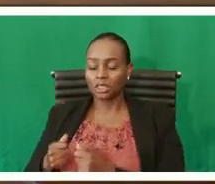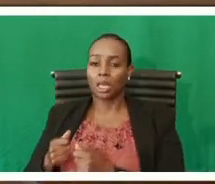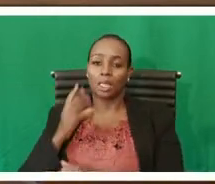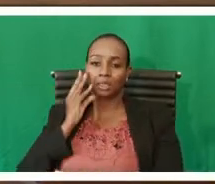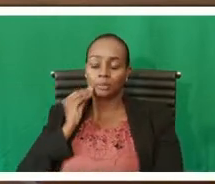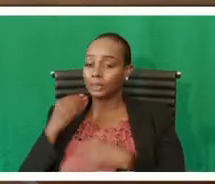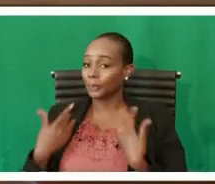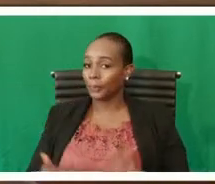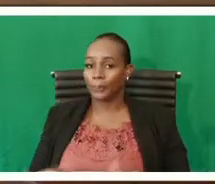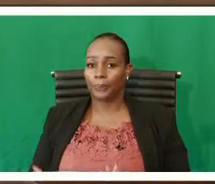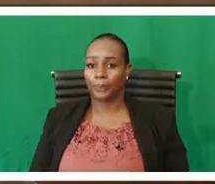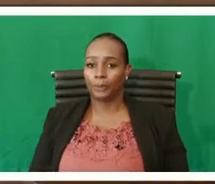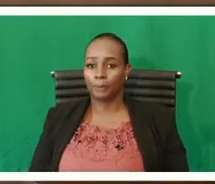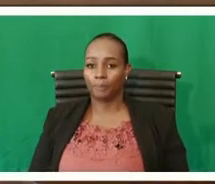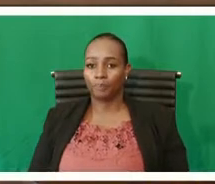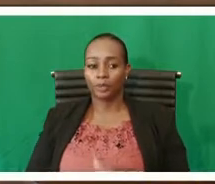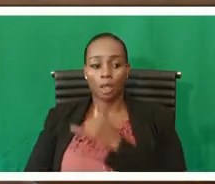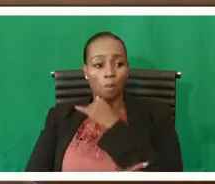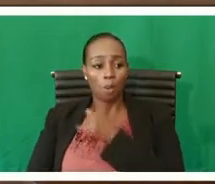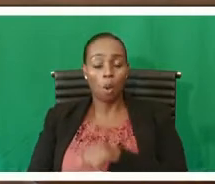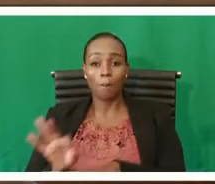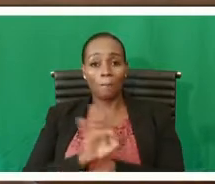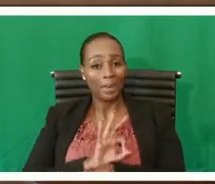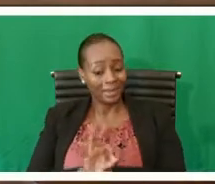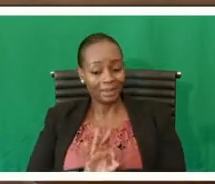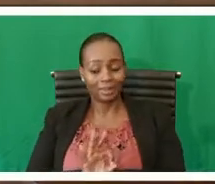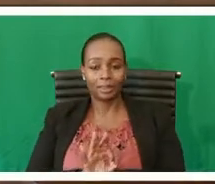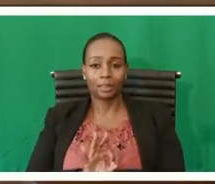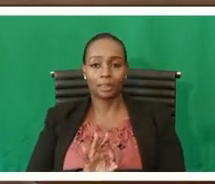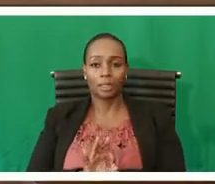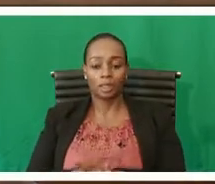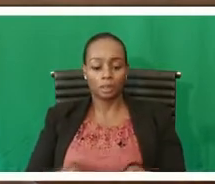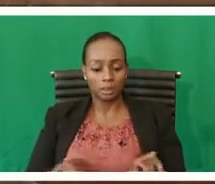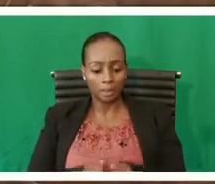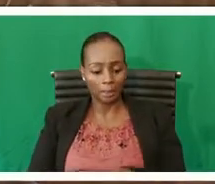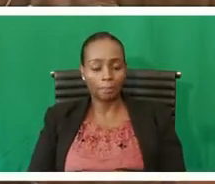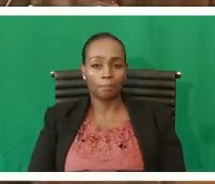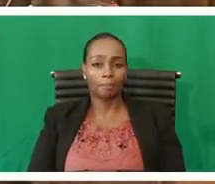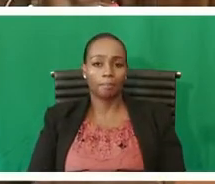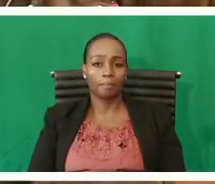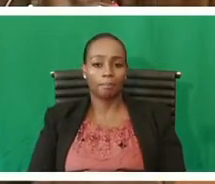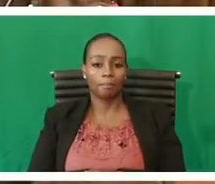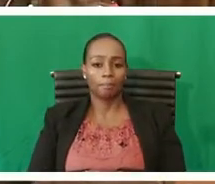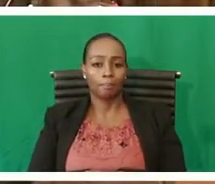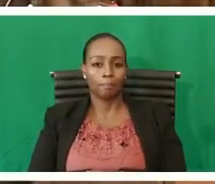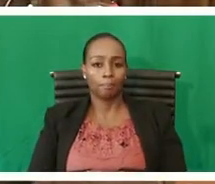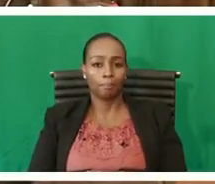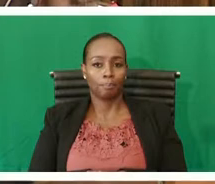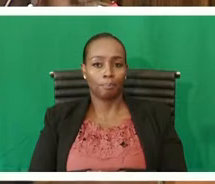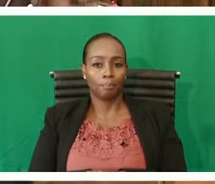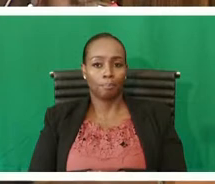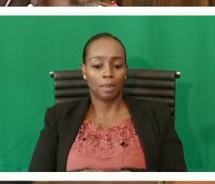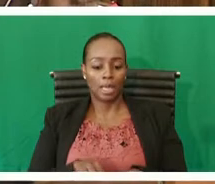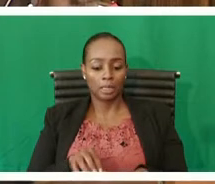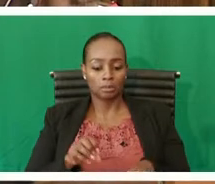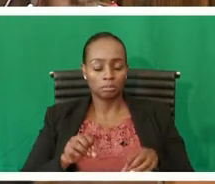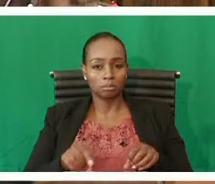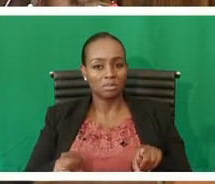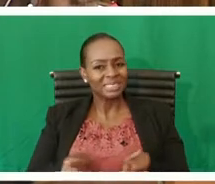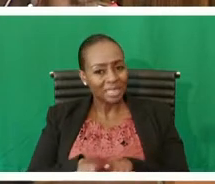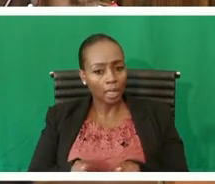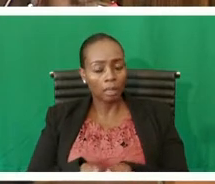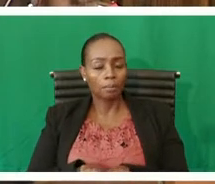Instead of poor planning, implementation and oversight are too common. Again,